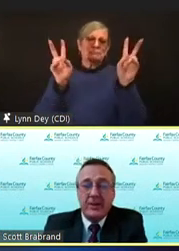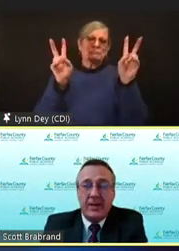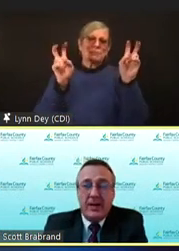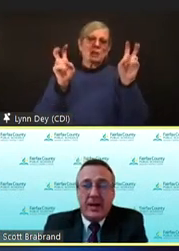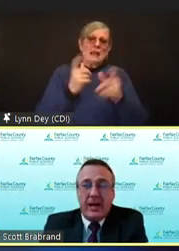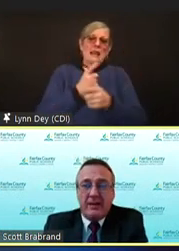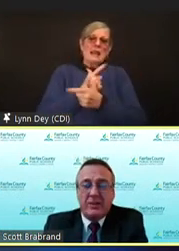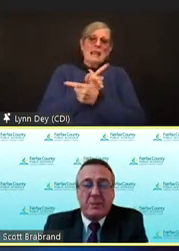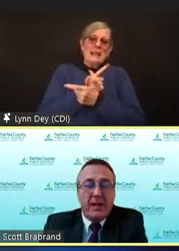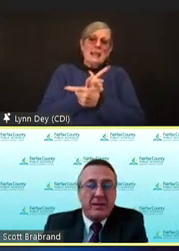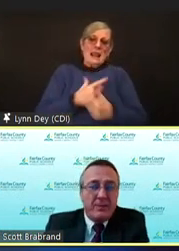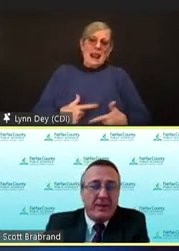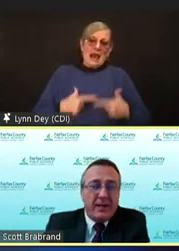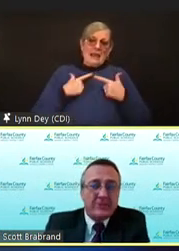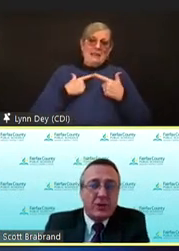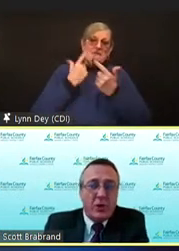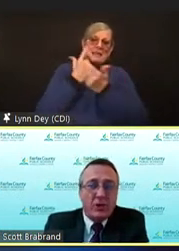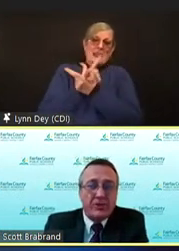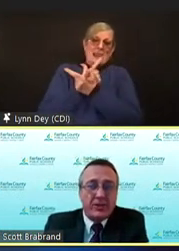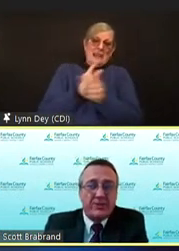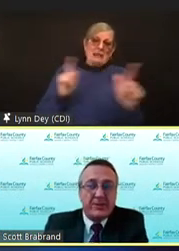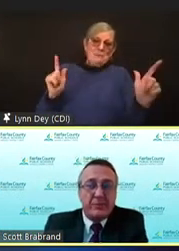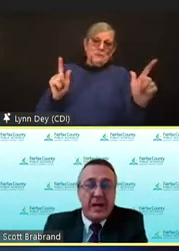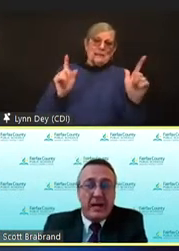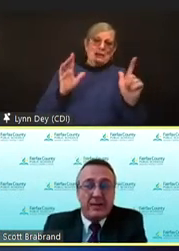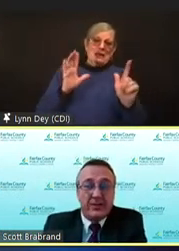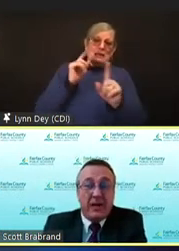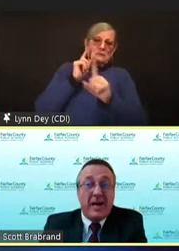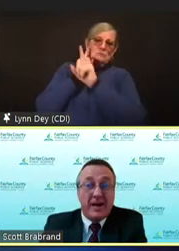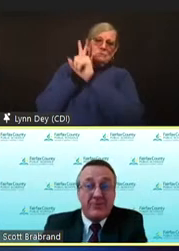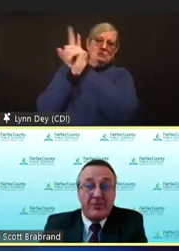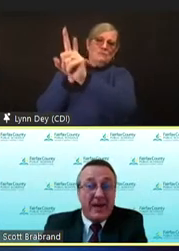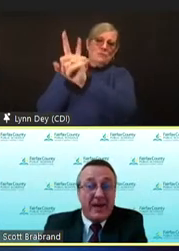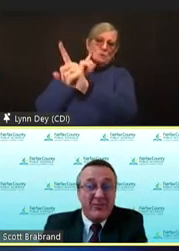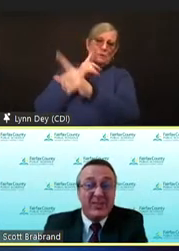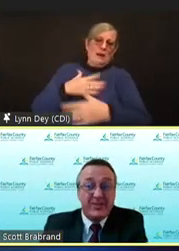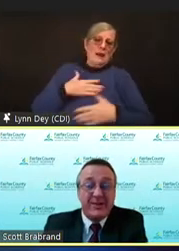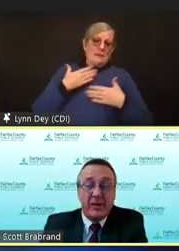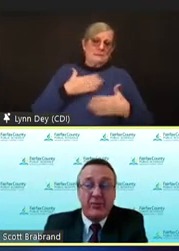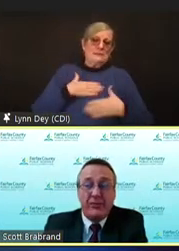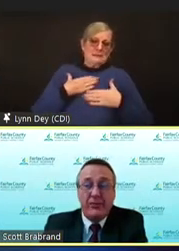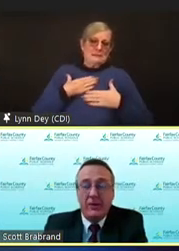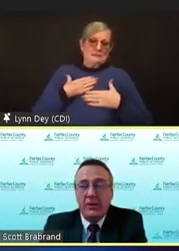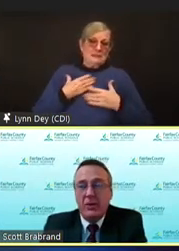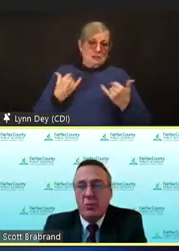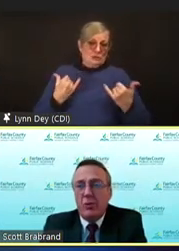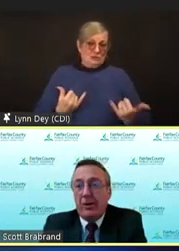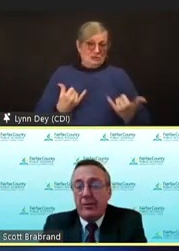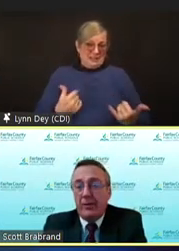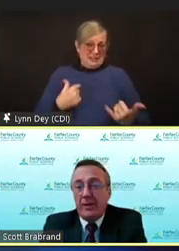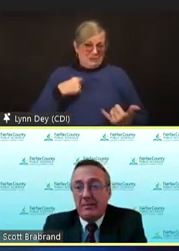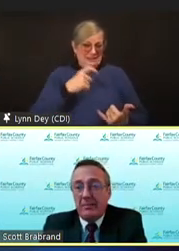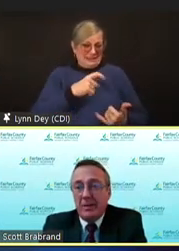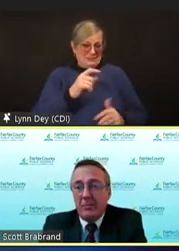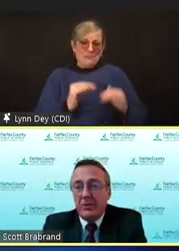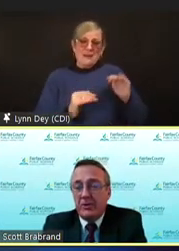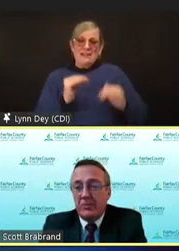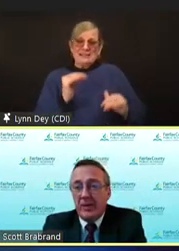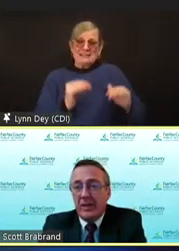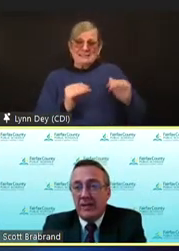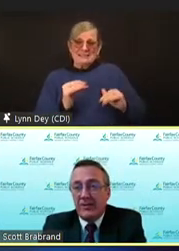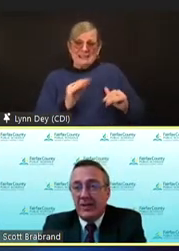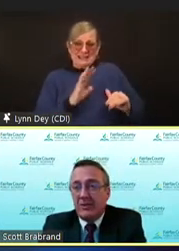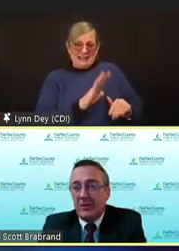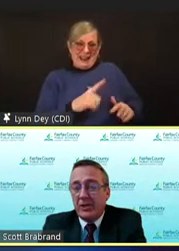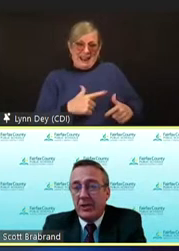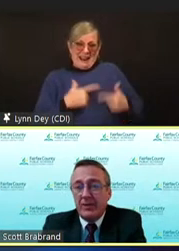happiness. And this pandemic has caused us to balance life itself, with liberty, which is what